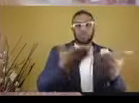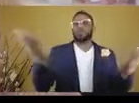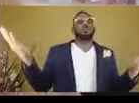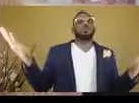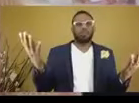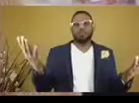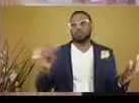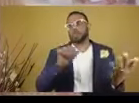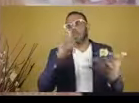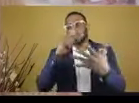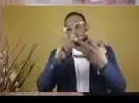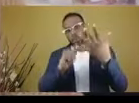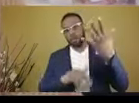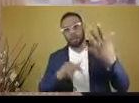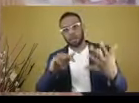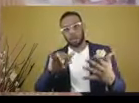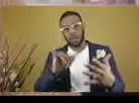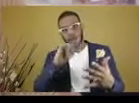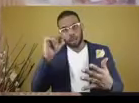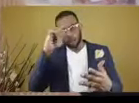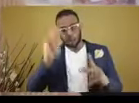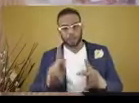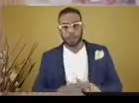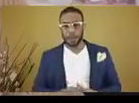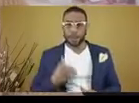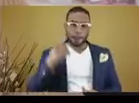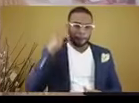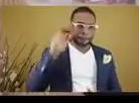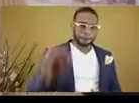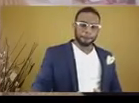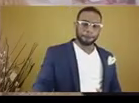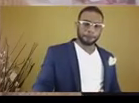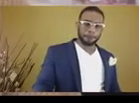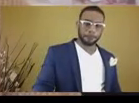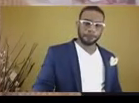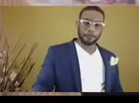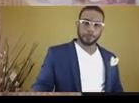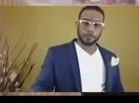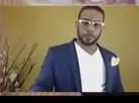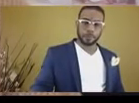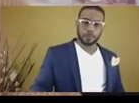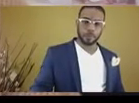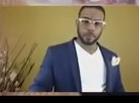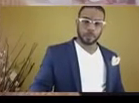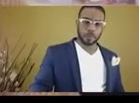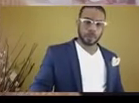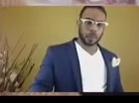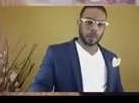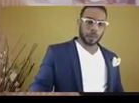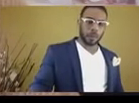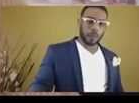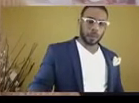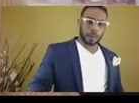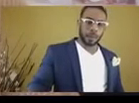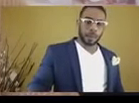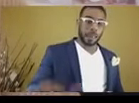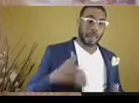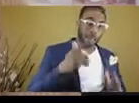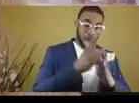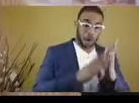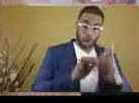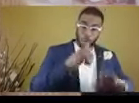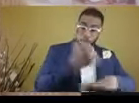other Black people. And I think legislatively, having laws that are in